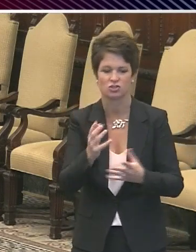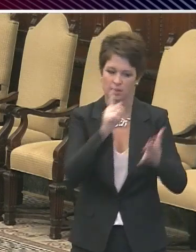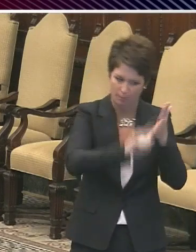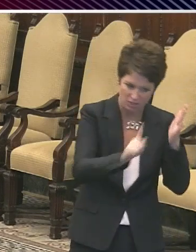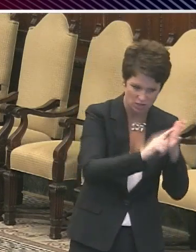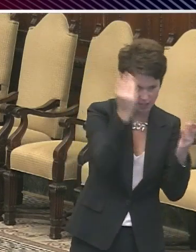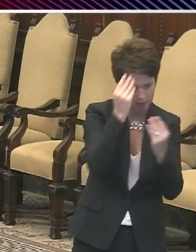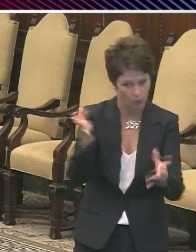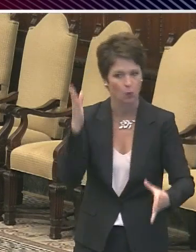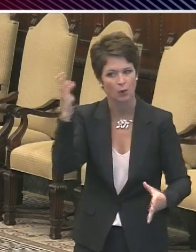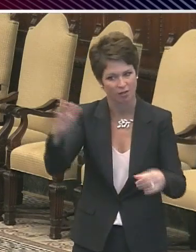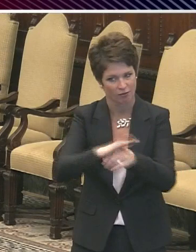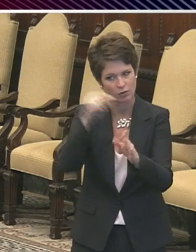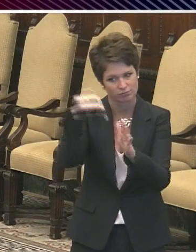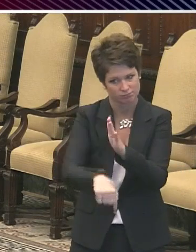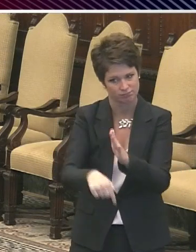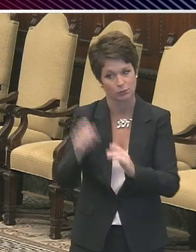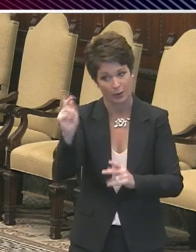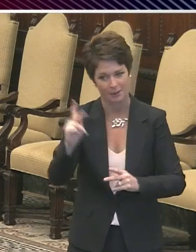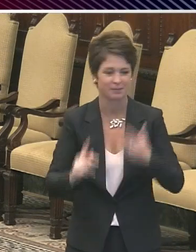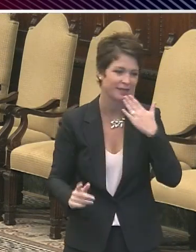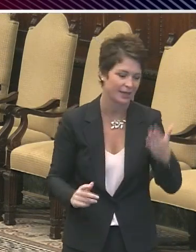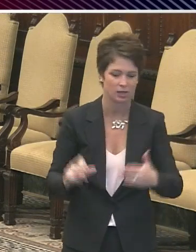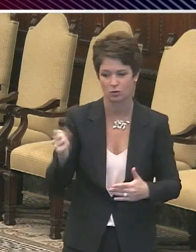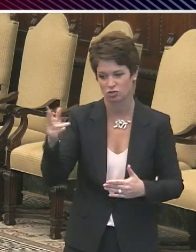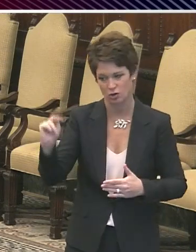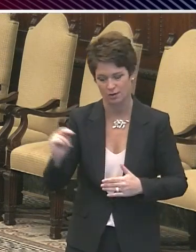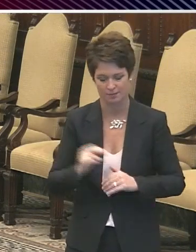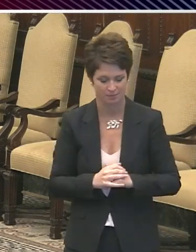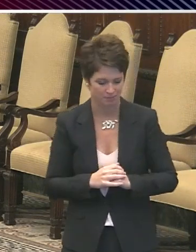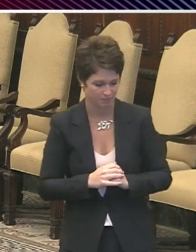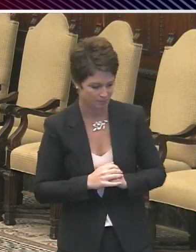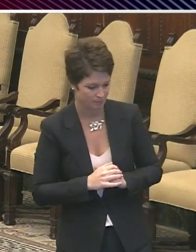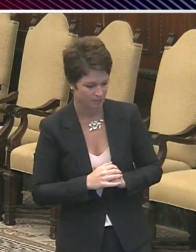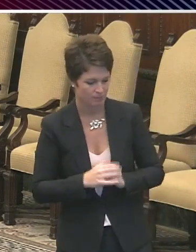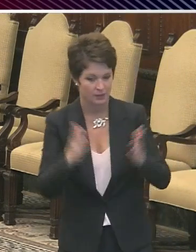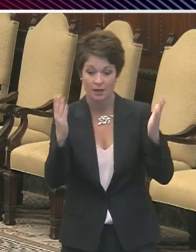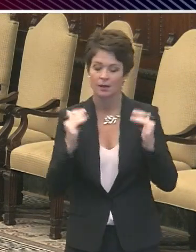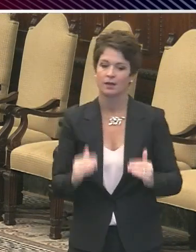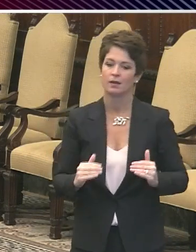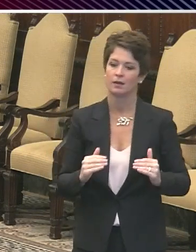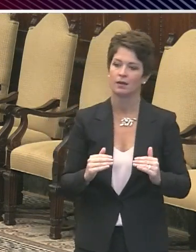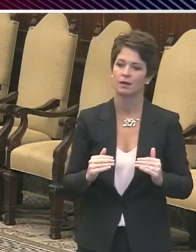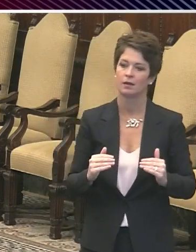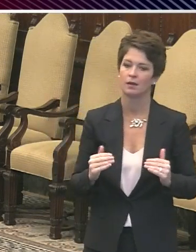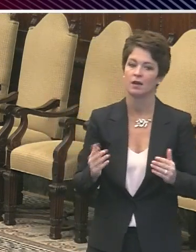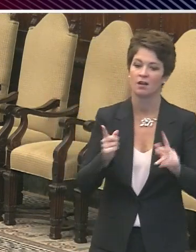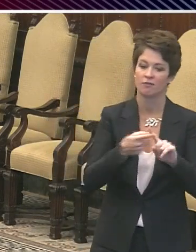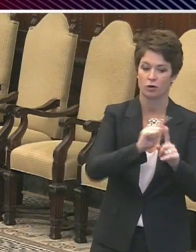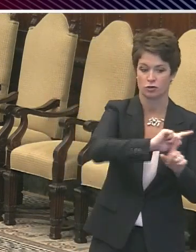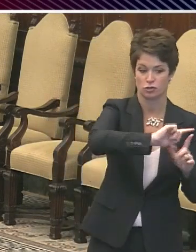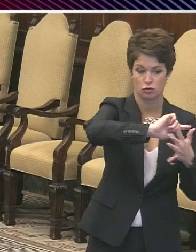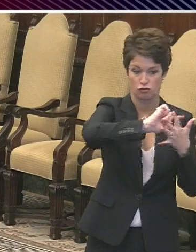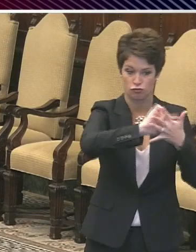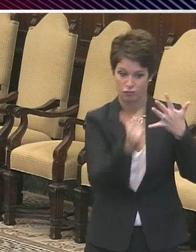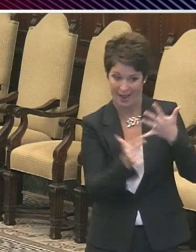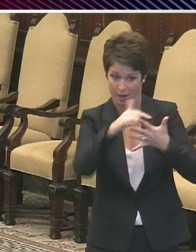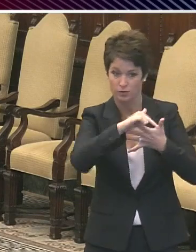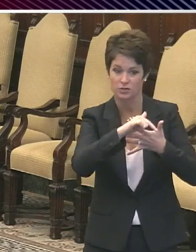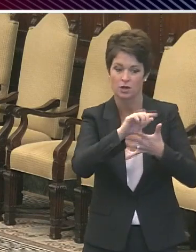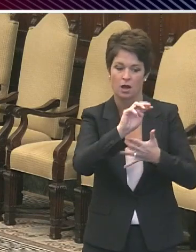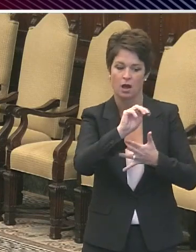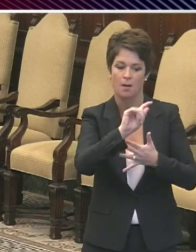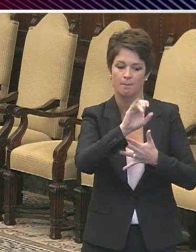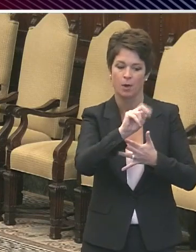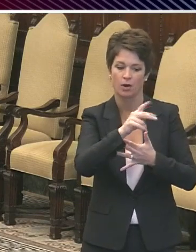Yep. That's all I have. Thank you, Sean. And we'll close out the first round with Martin Pratt